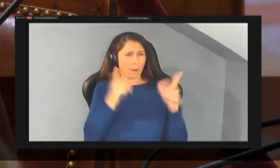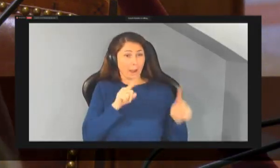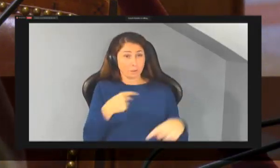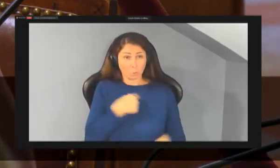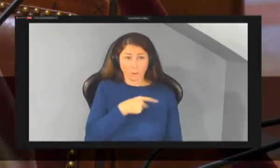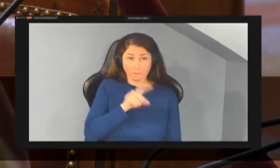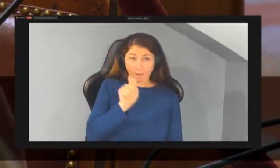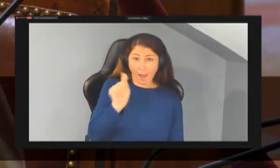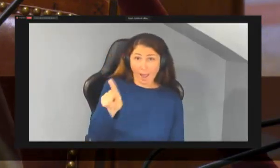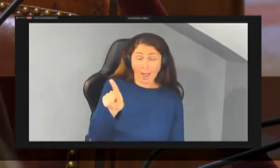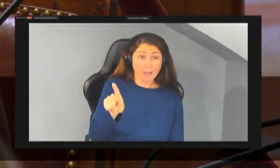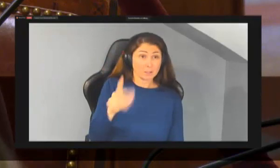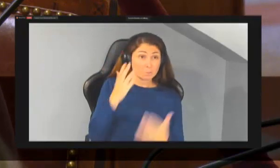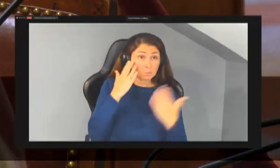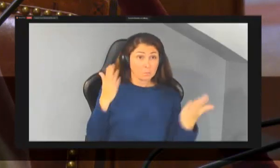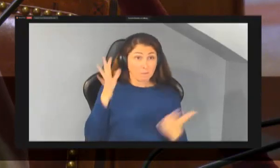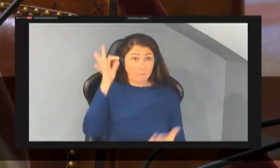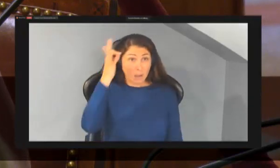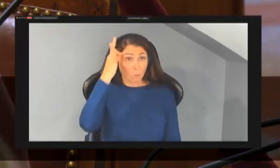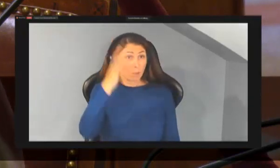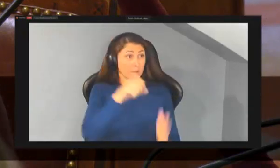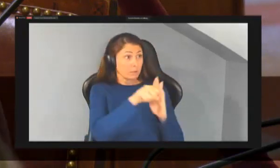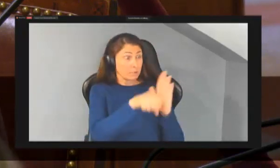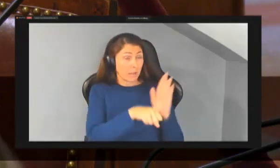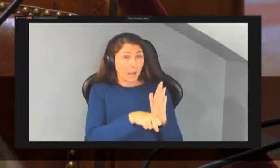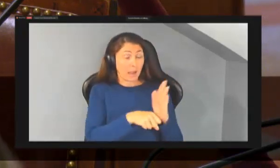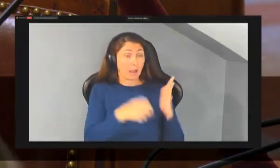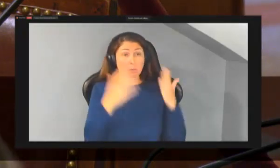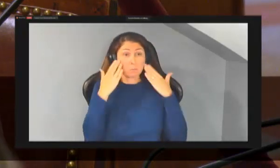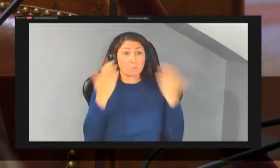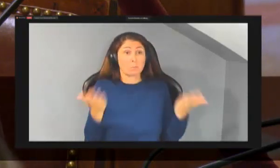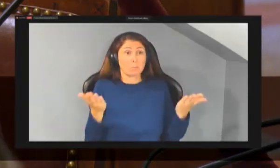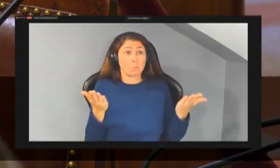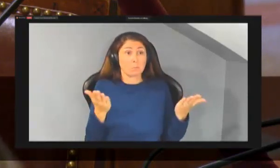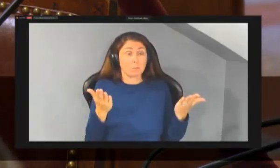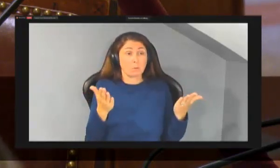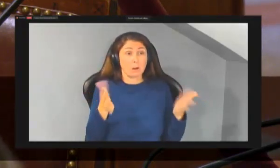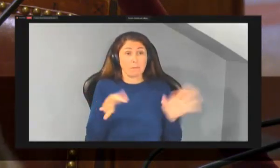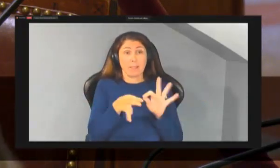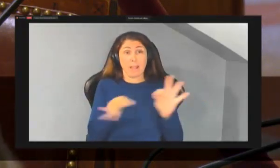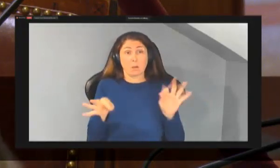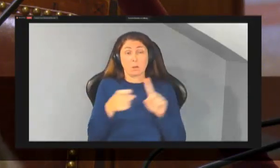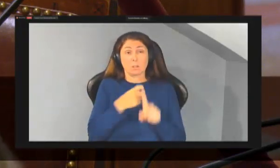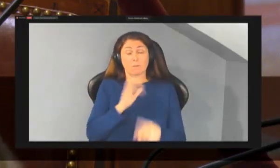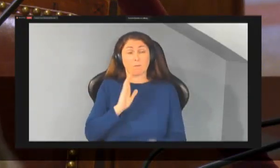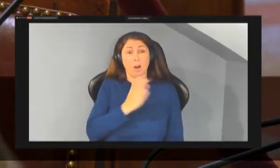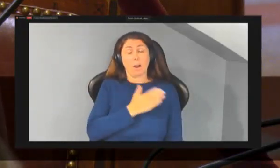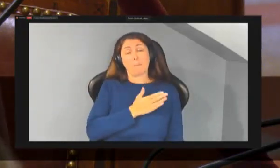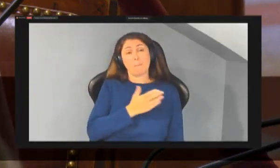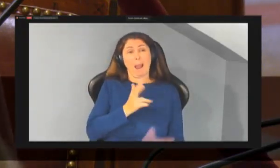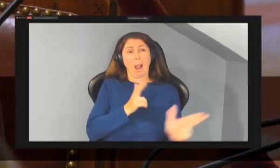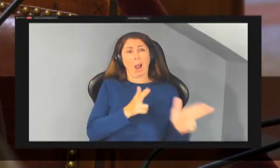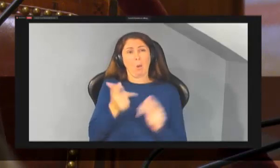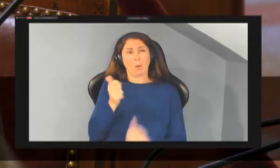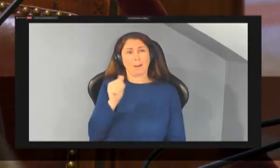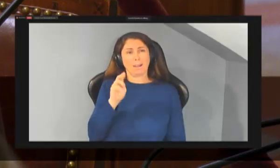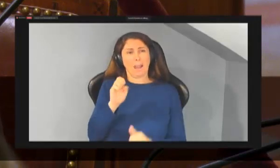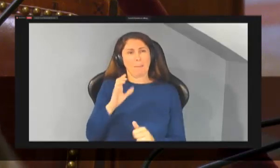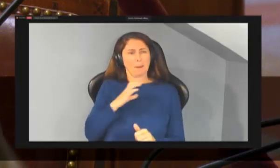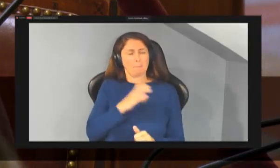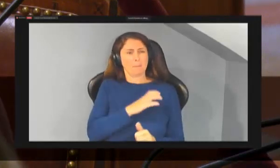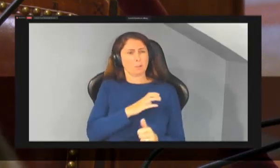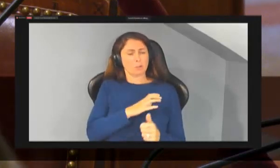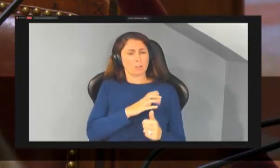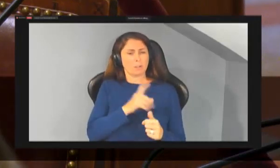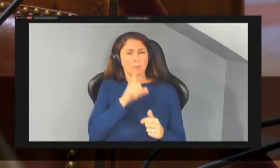we don't know if it's federal. We don't know if it's state. We don't know if it's, you know, language from our game commission. There's a lot of